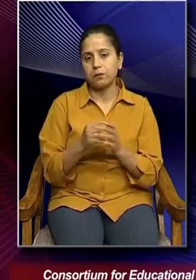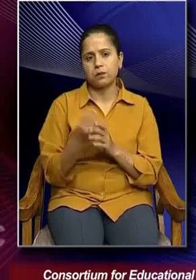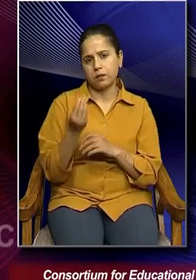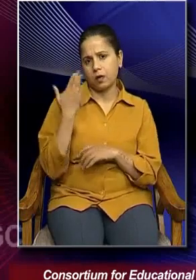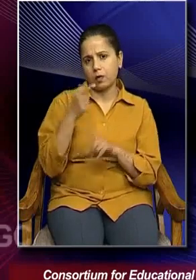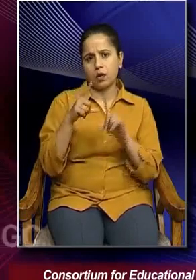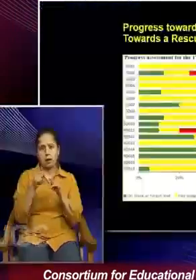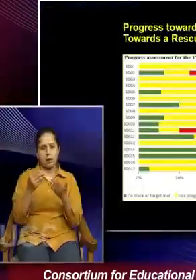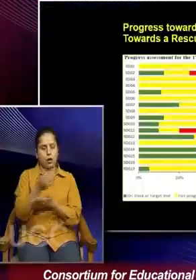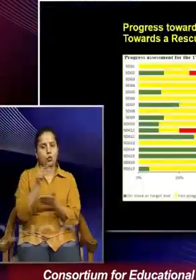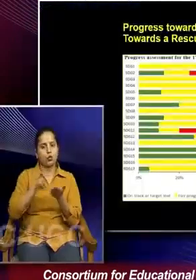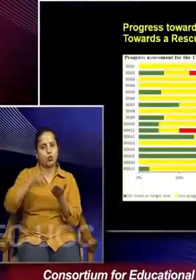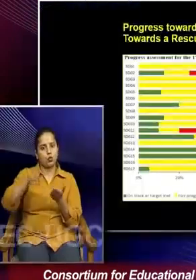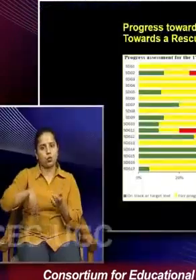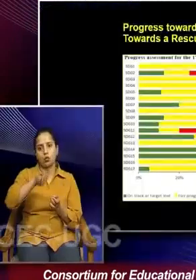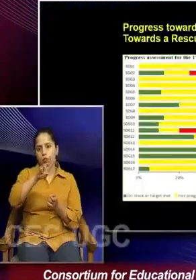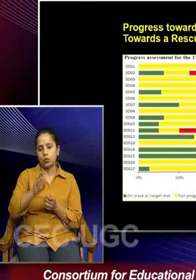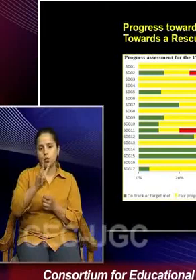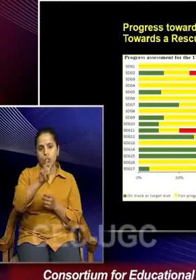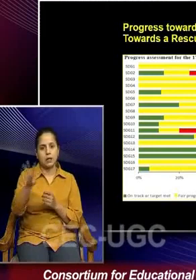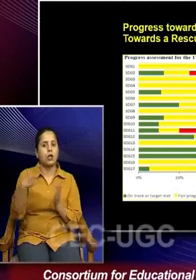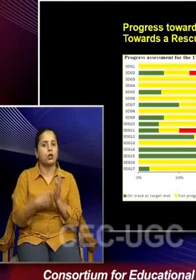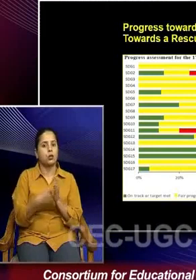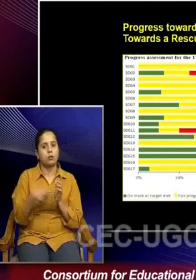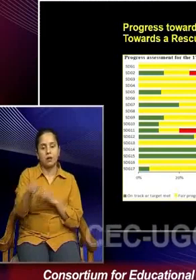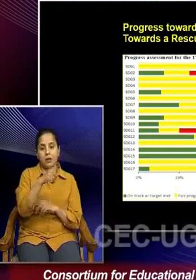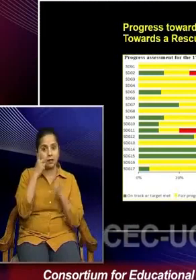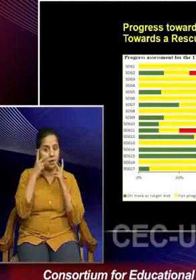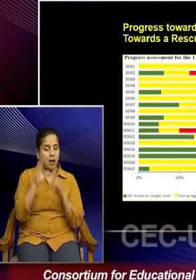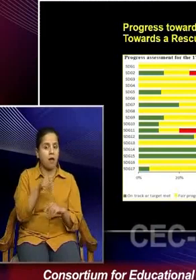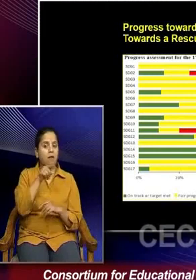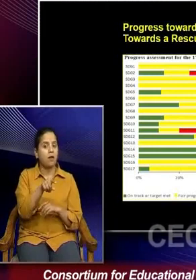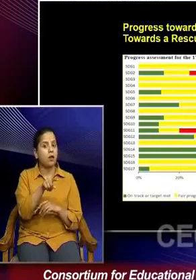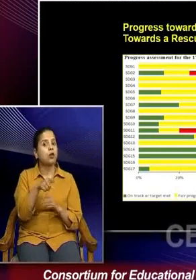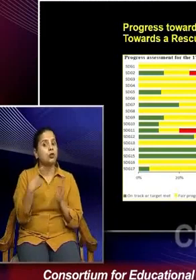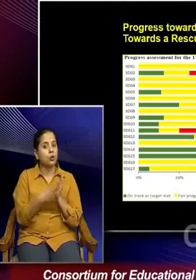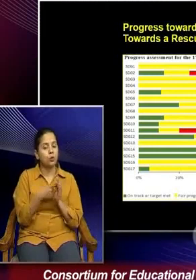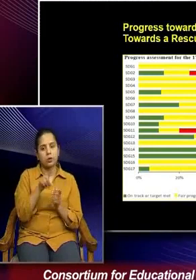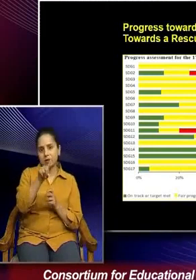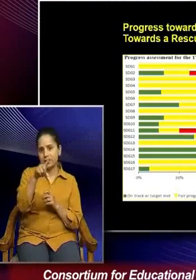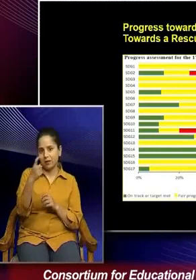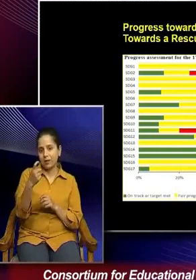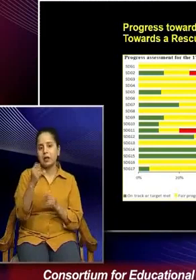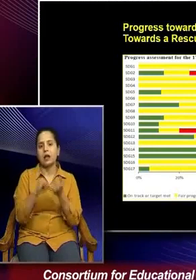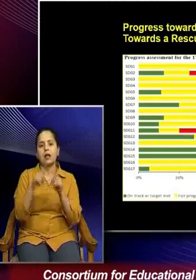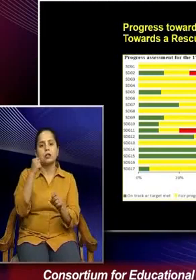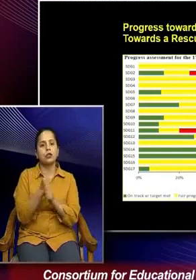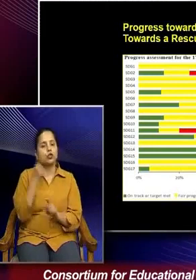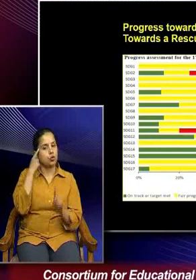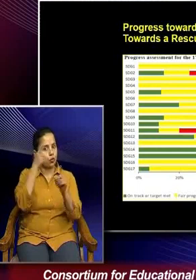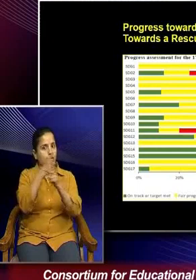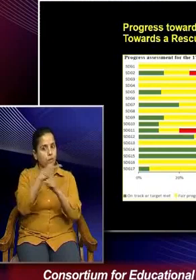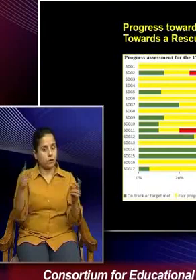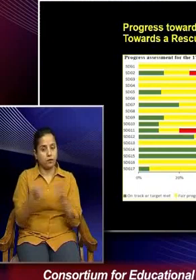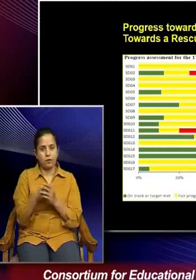the United Nations 2023 report, which looks at the 17 SDG goals. If you look at